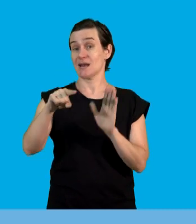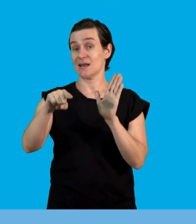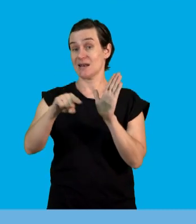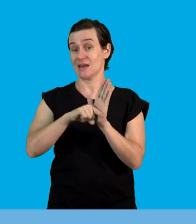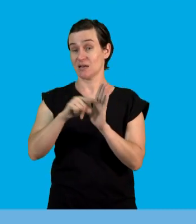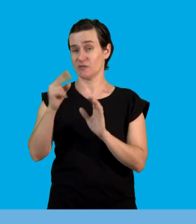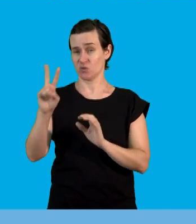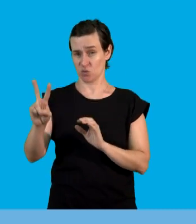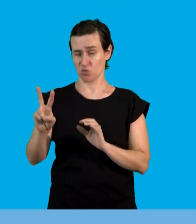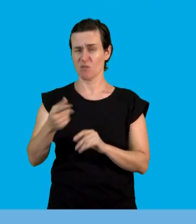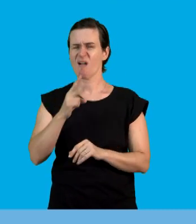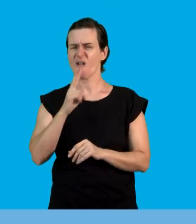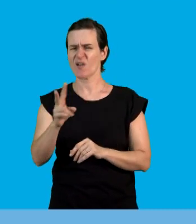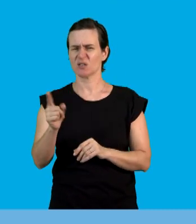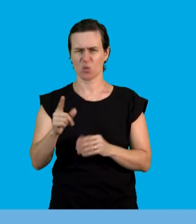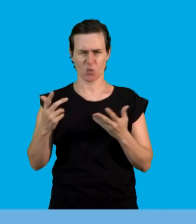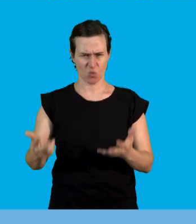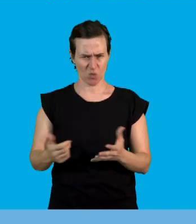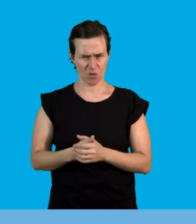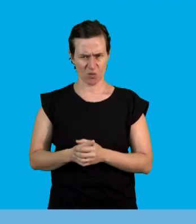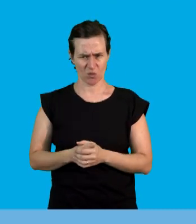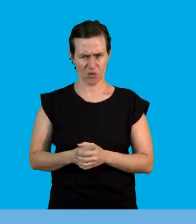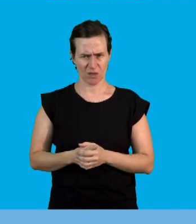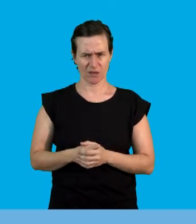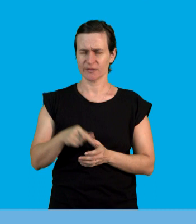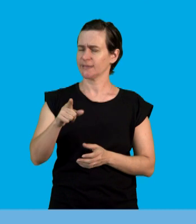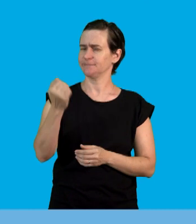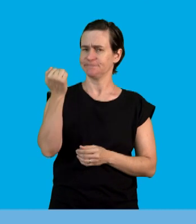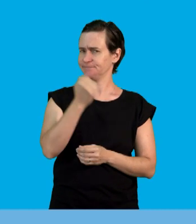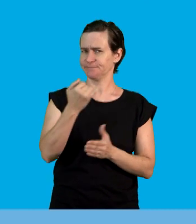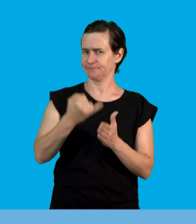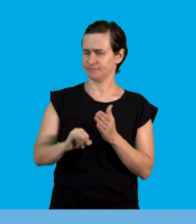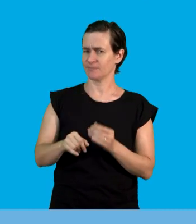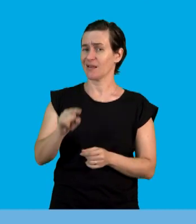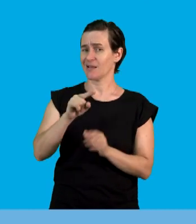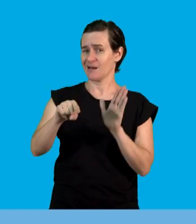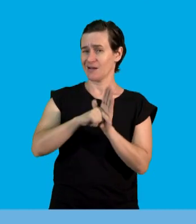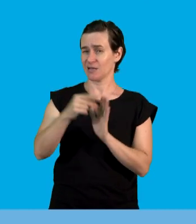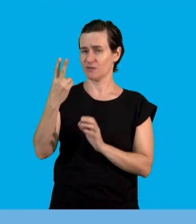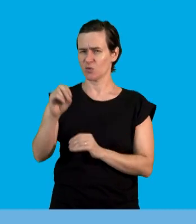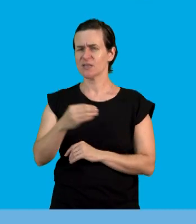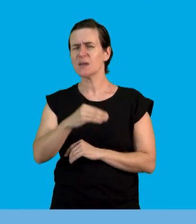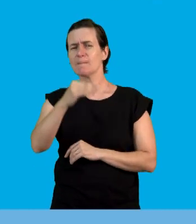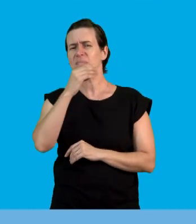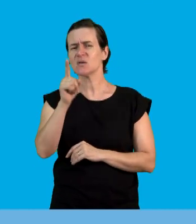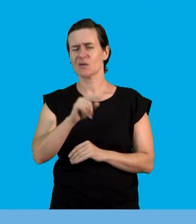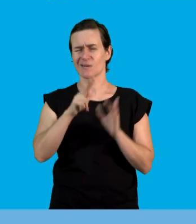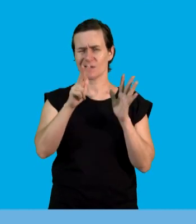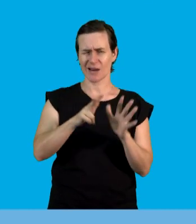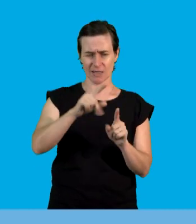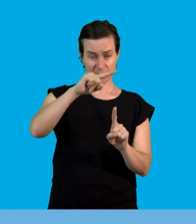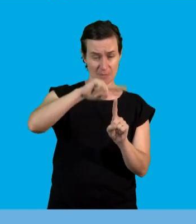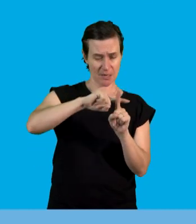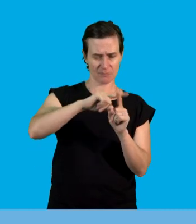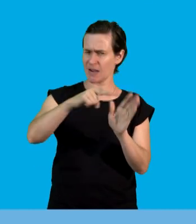2, the answer that you're going to get is going to be negative 20. So the answer that you're going to be getting is going to be